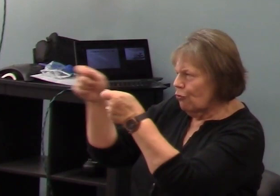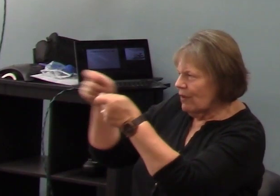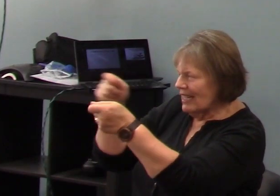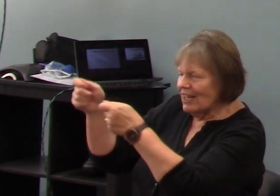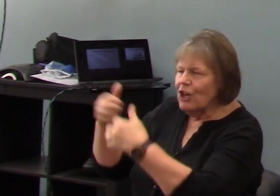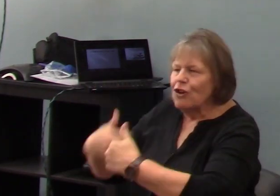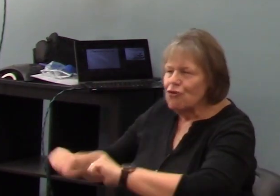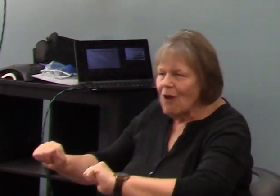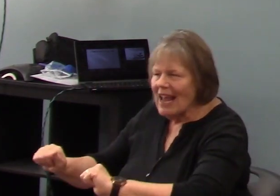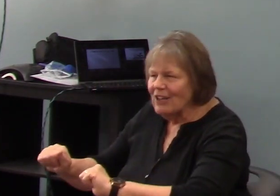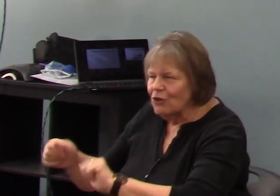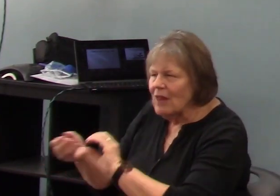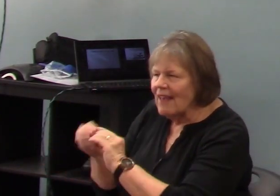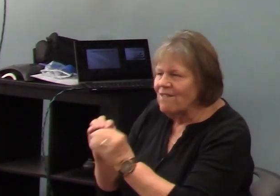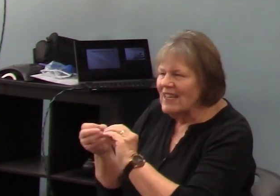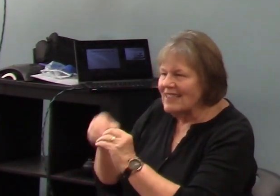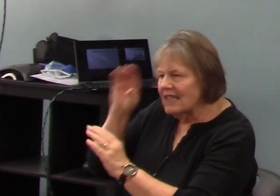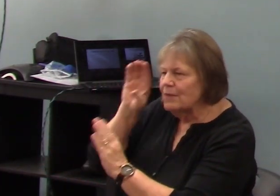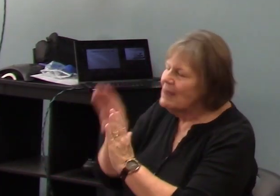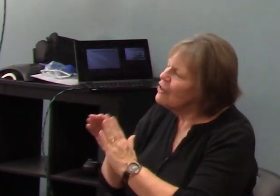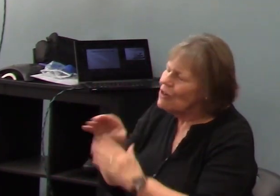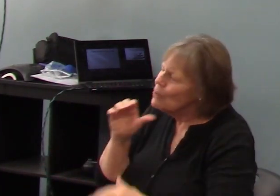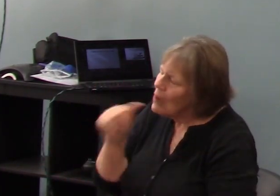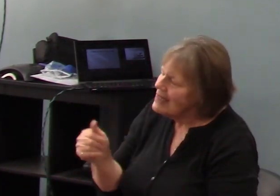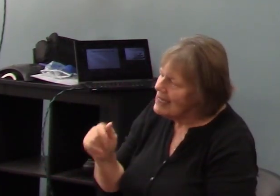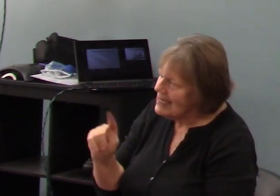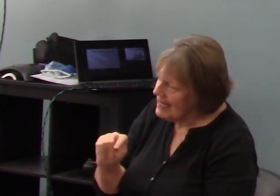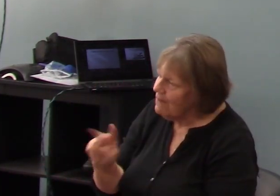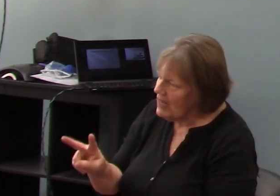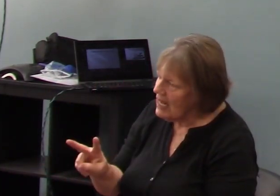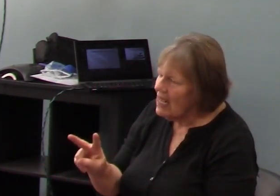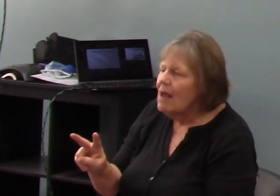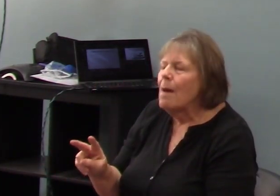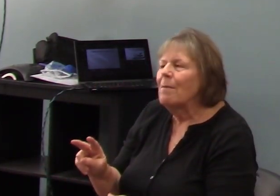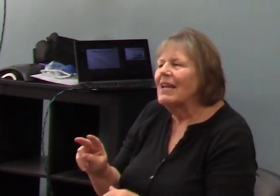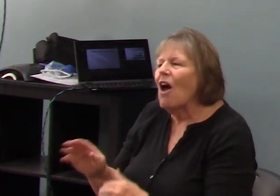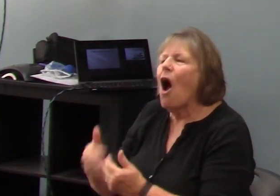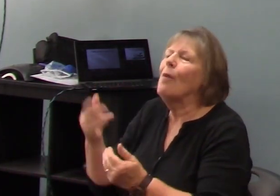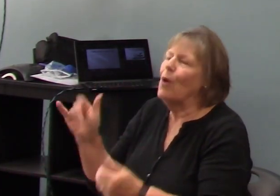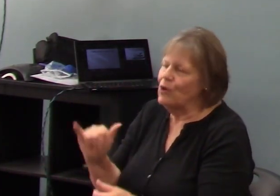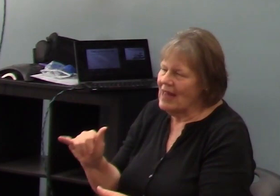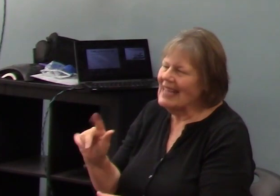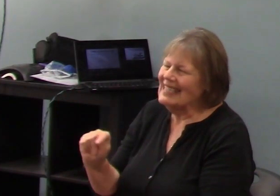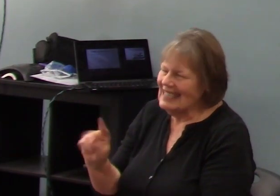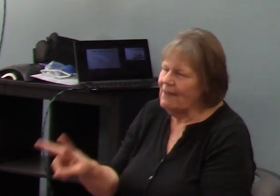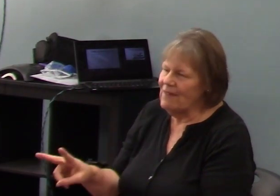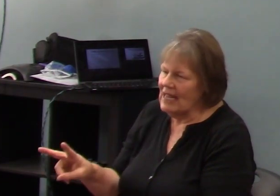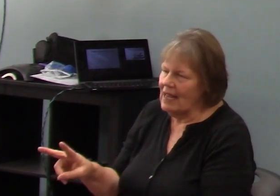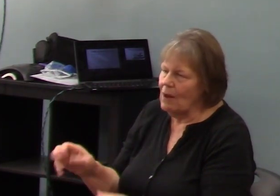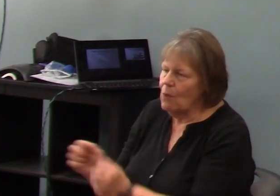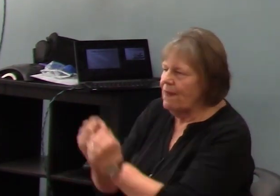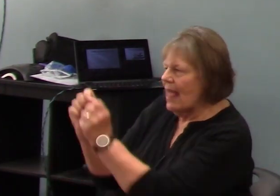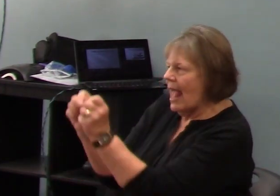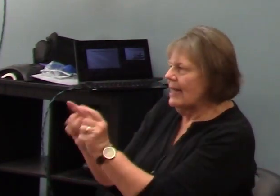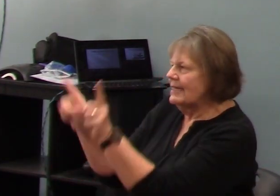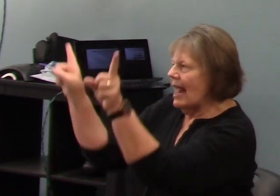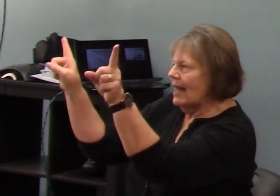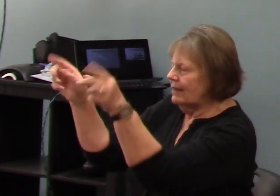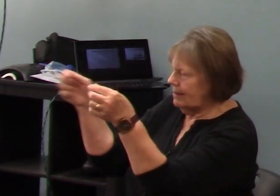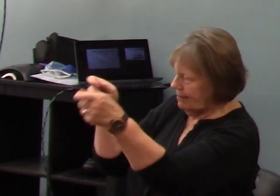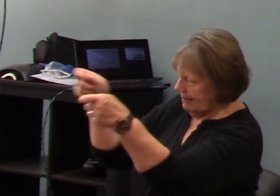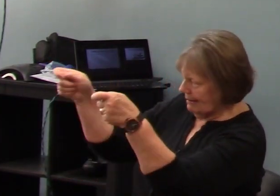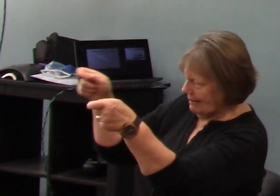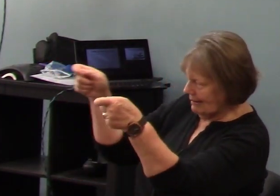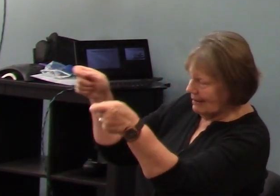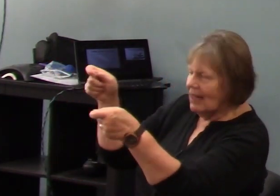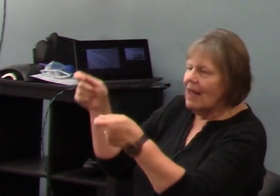was similar kind of technology, measuring equipment using an antenna. Like before we had cable, like when we used to have little